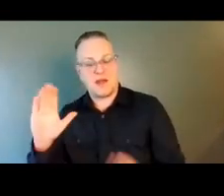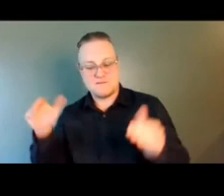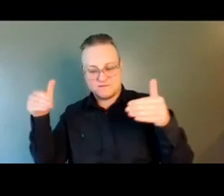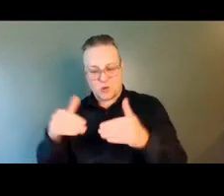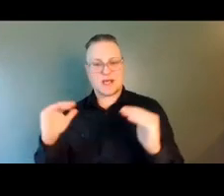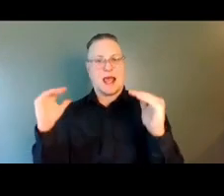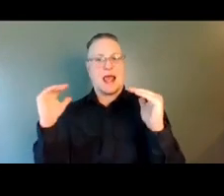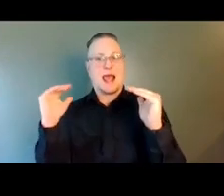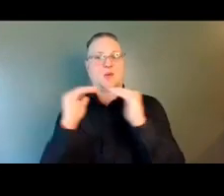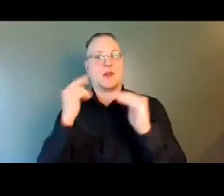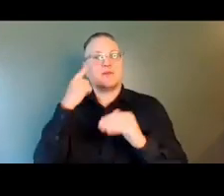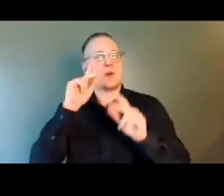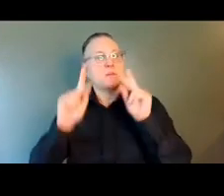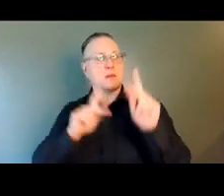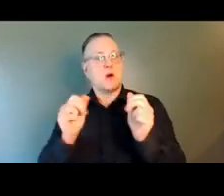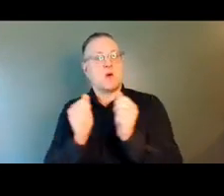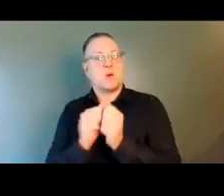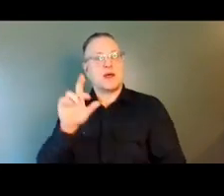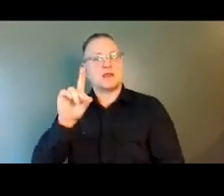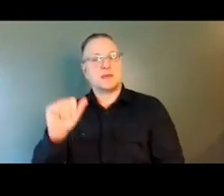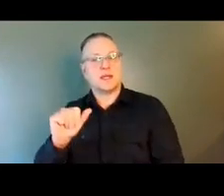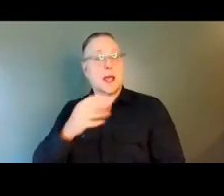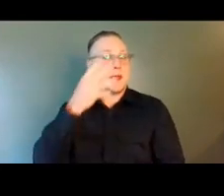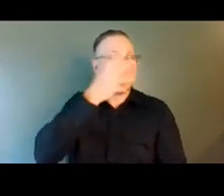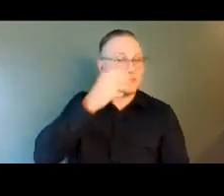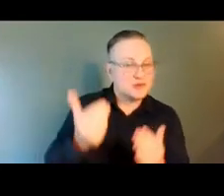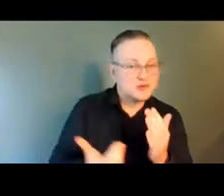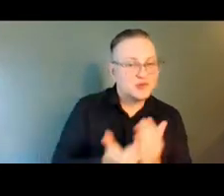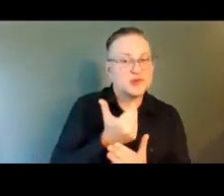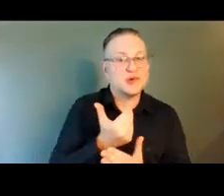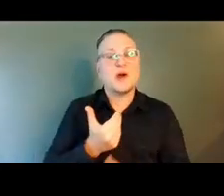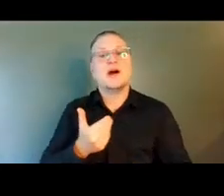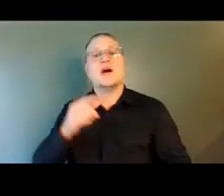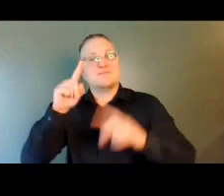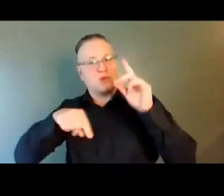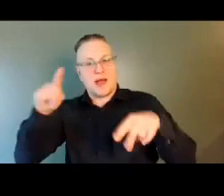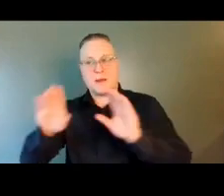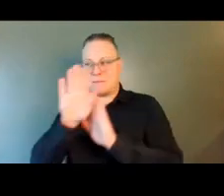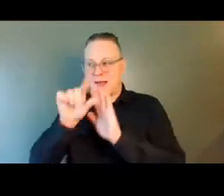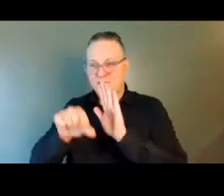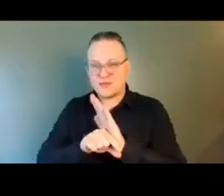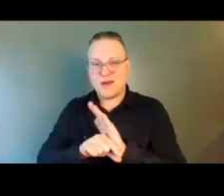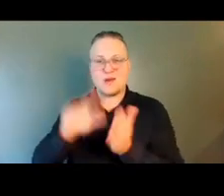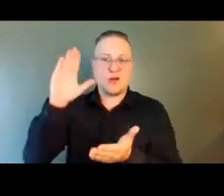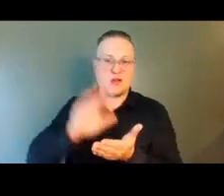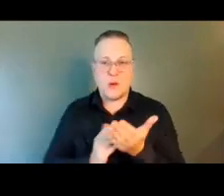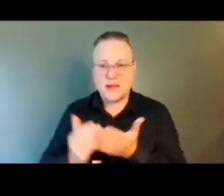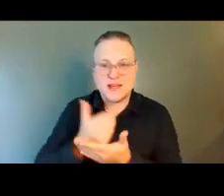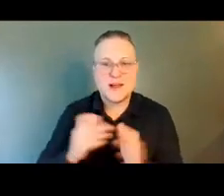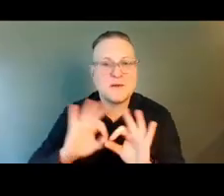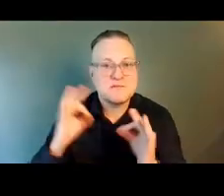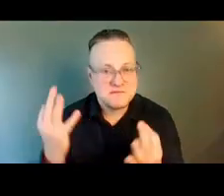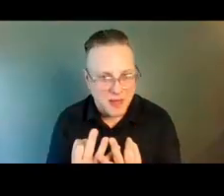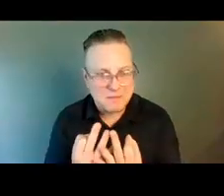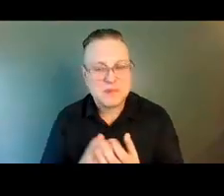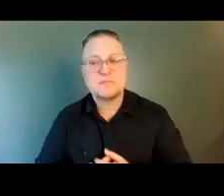equity for people with disabilities, new immigrants, race minority group, and low-income families from all backgrounds. One